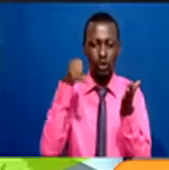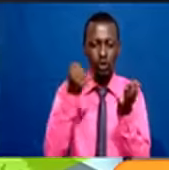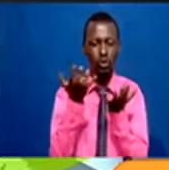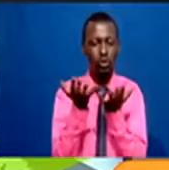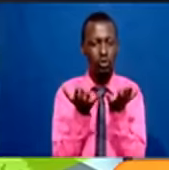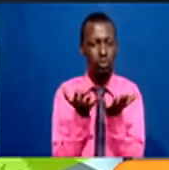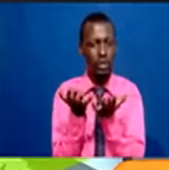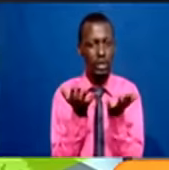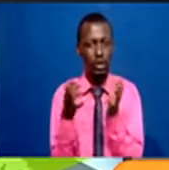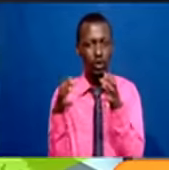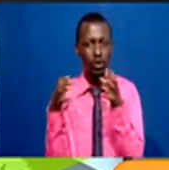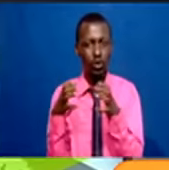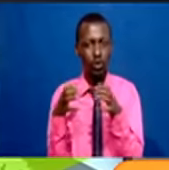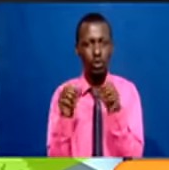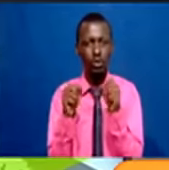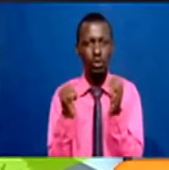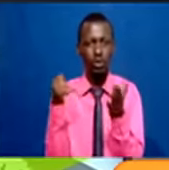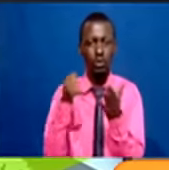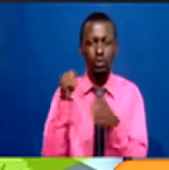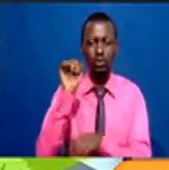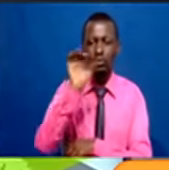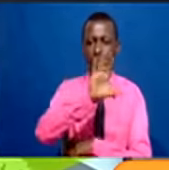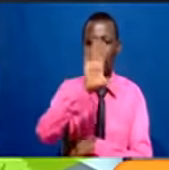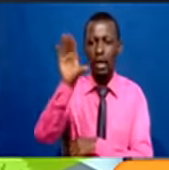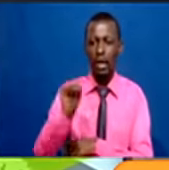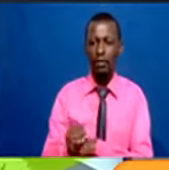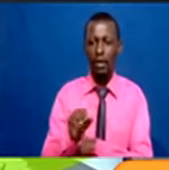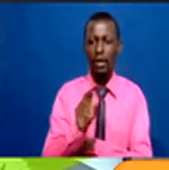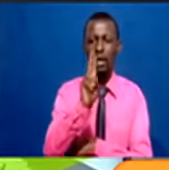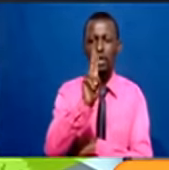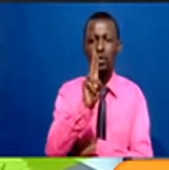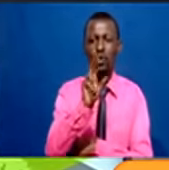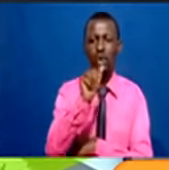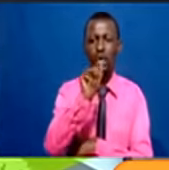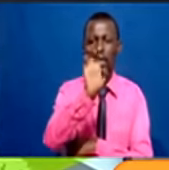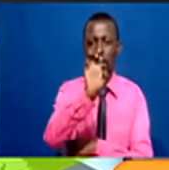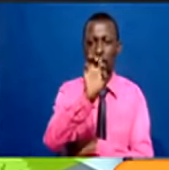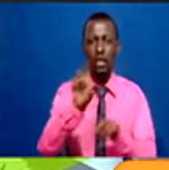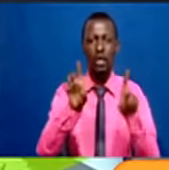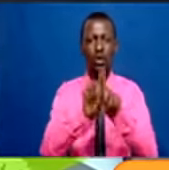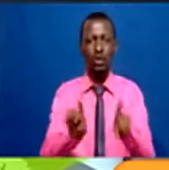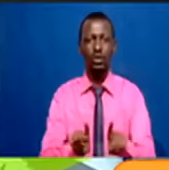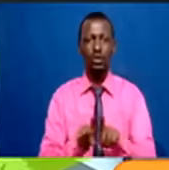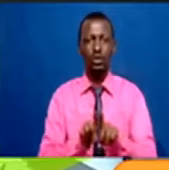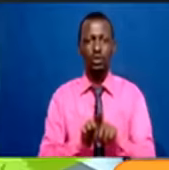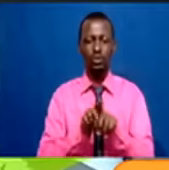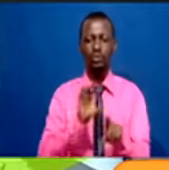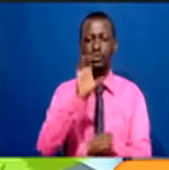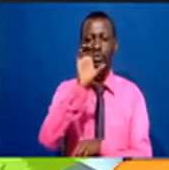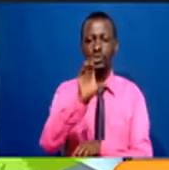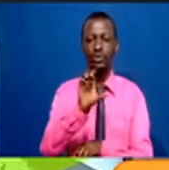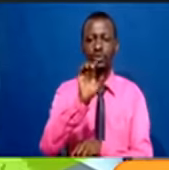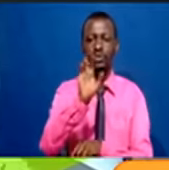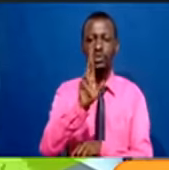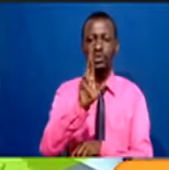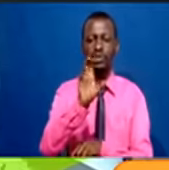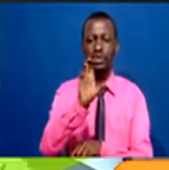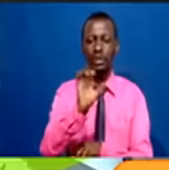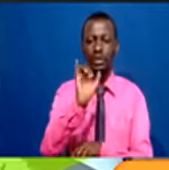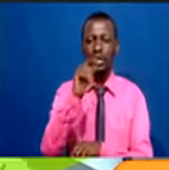network that cuts across the Horn of Africa, the United Arab Emirates, and Cyprus, raising